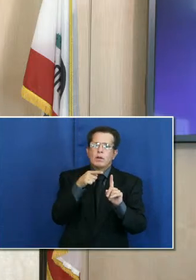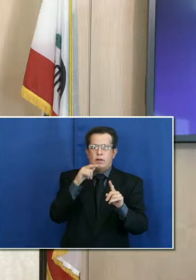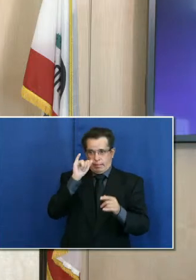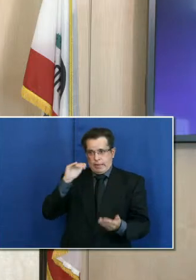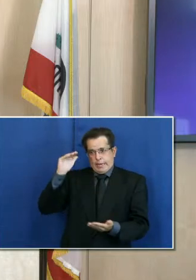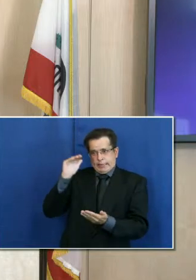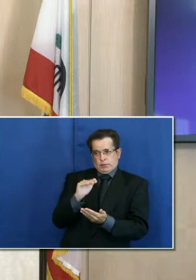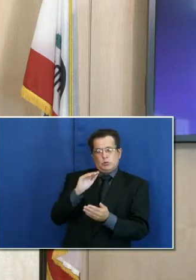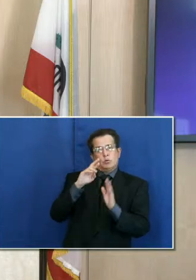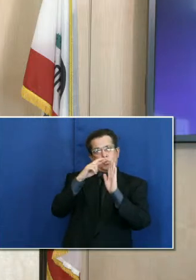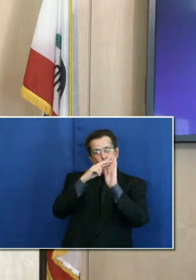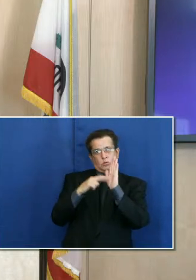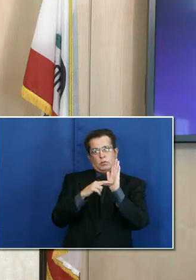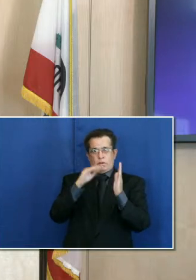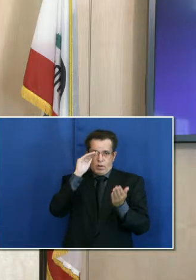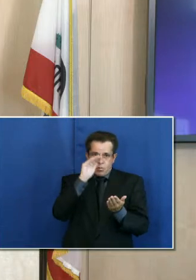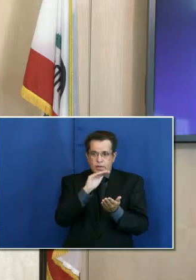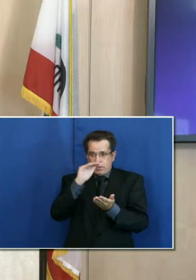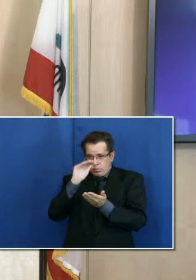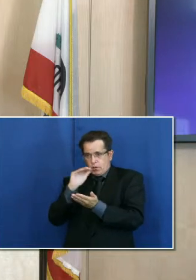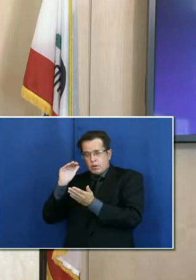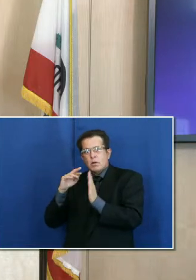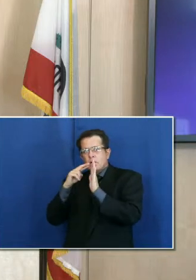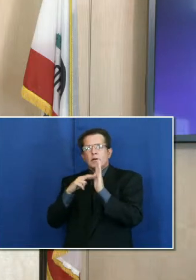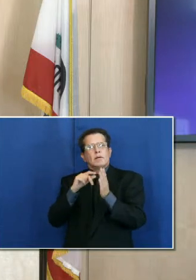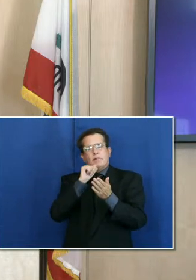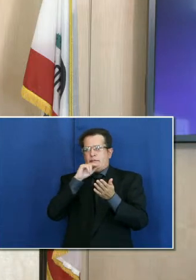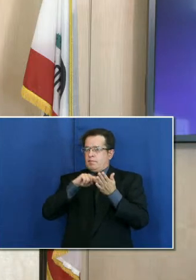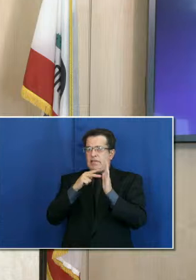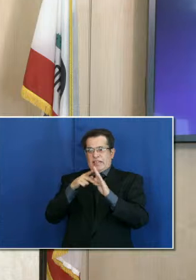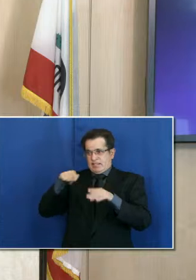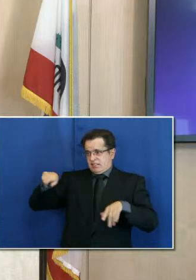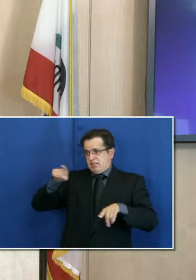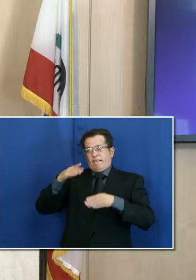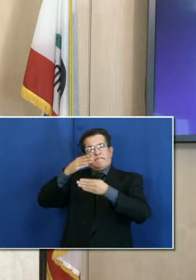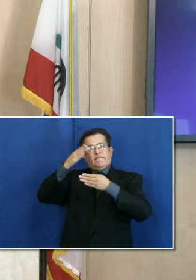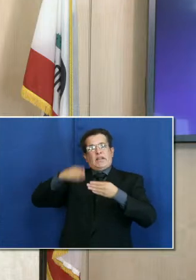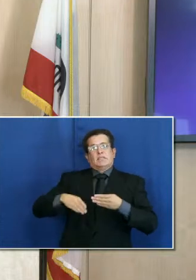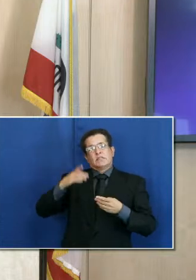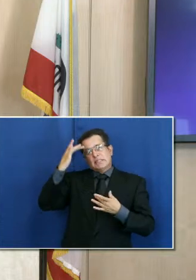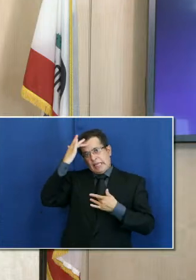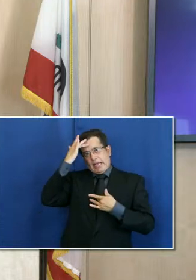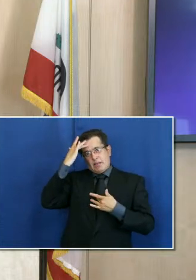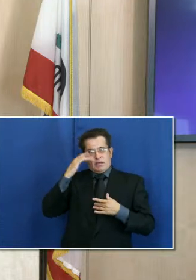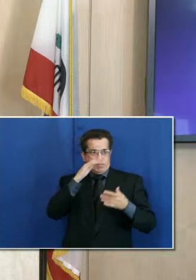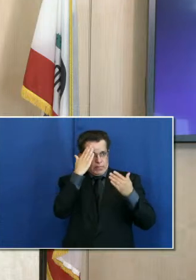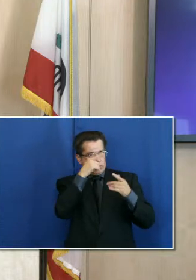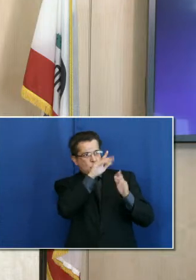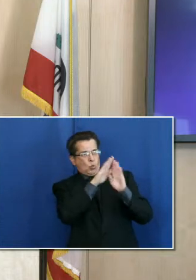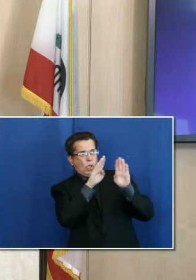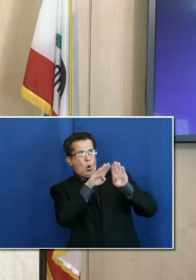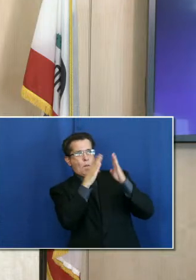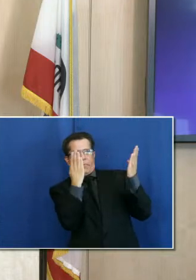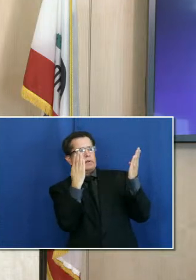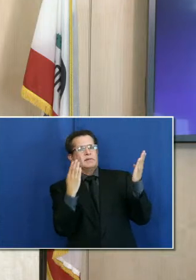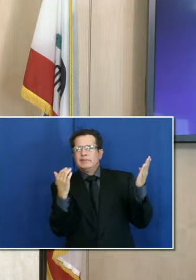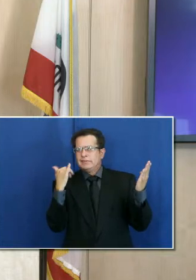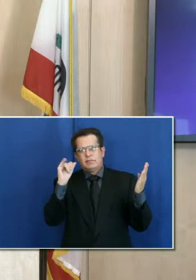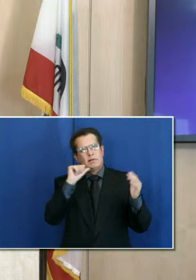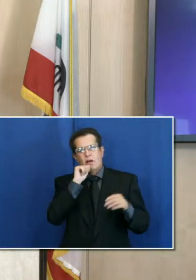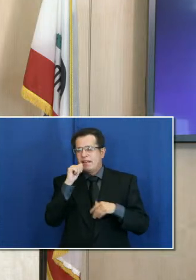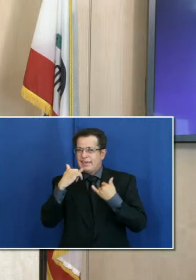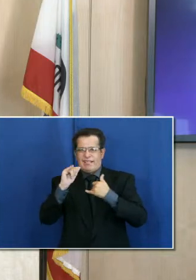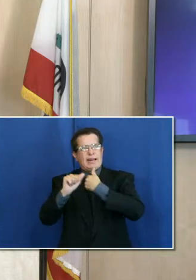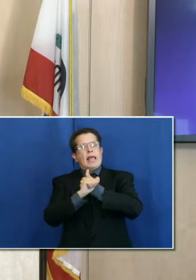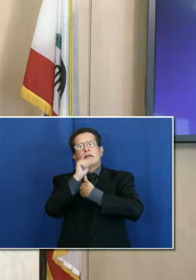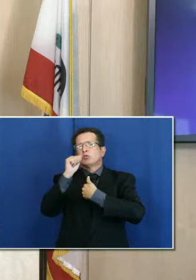restrictions and the opening of some schools does not mean this pandemic is over. On the contrary, it is not over. This dangerous virus